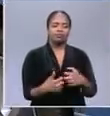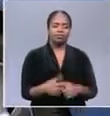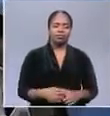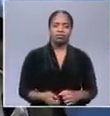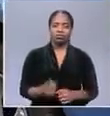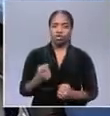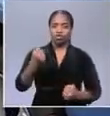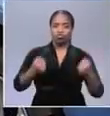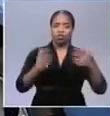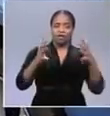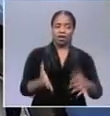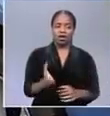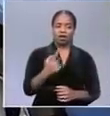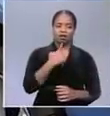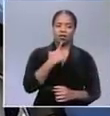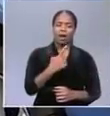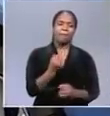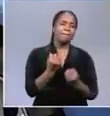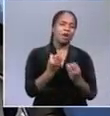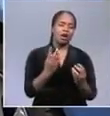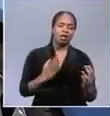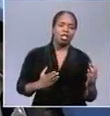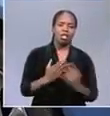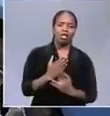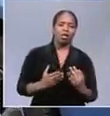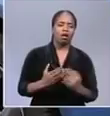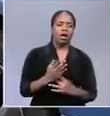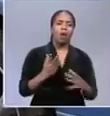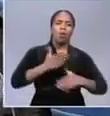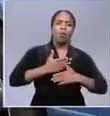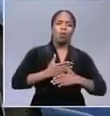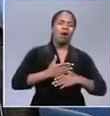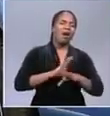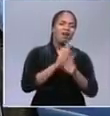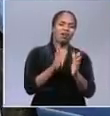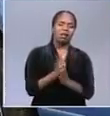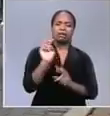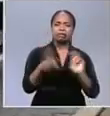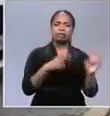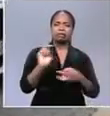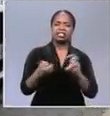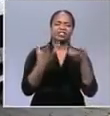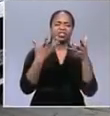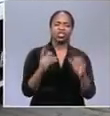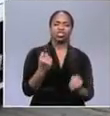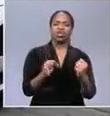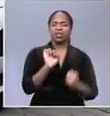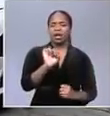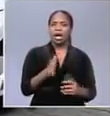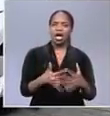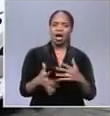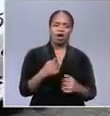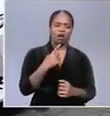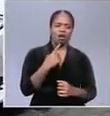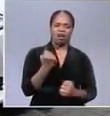driver Happy Molloy has fallen victim. He's lost all his work tools in a break-in. While any car can be